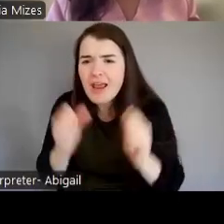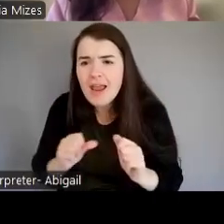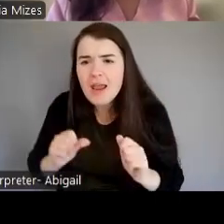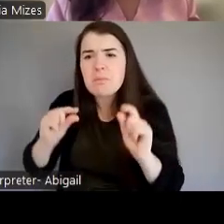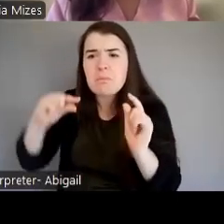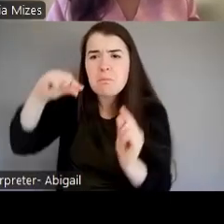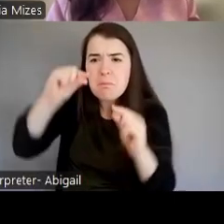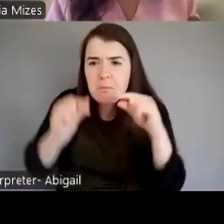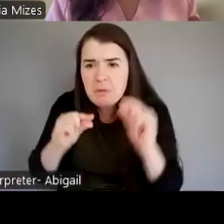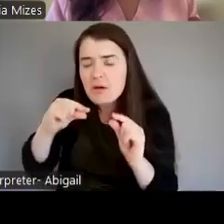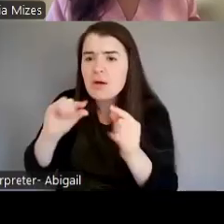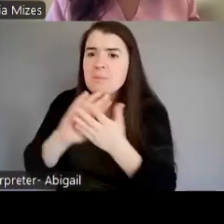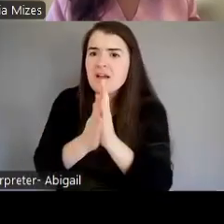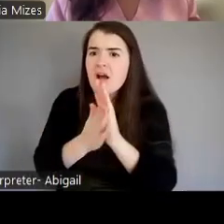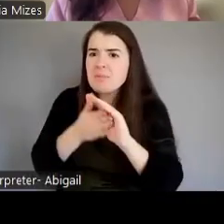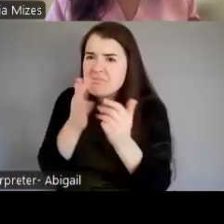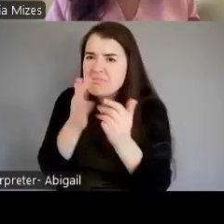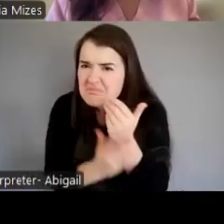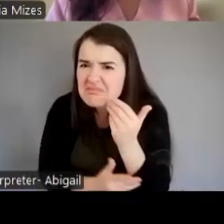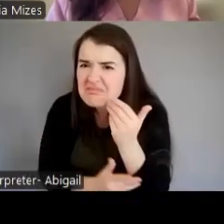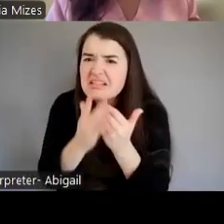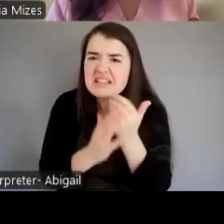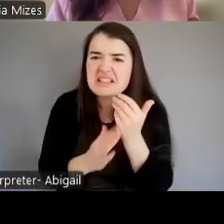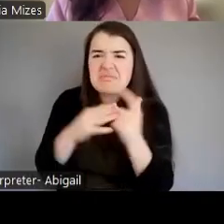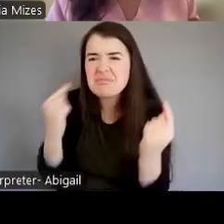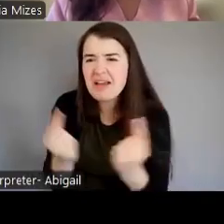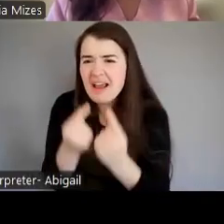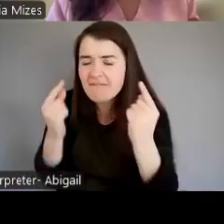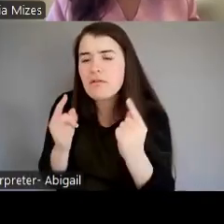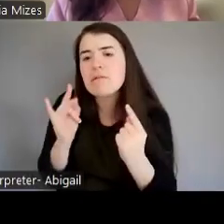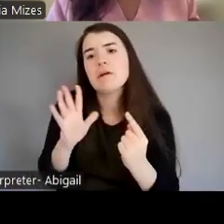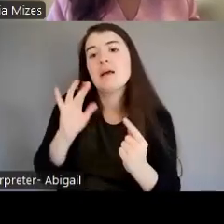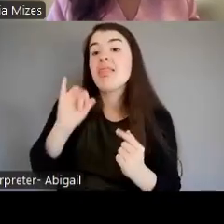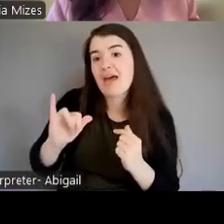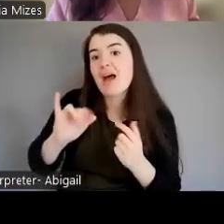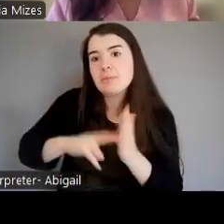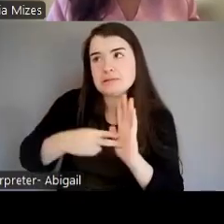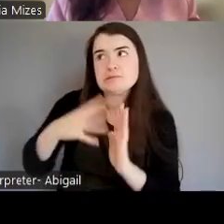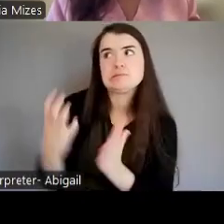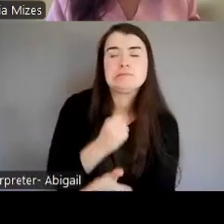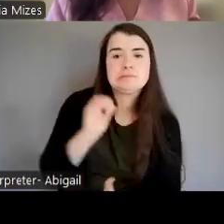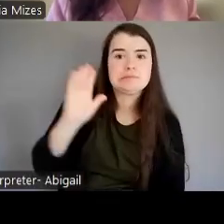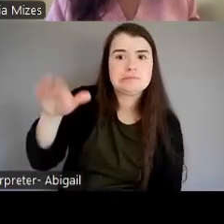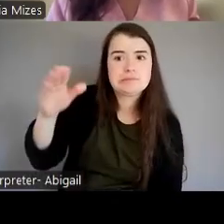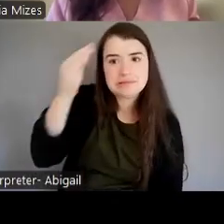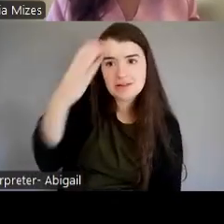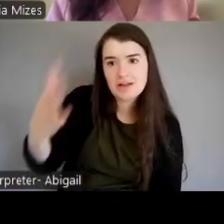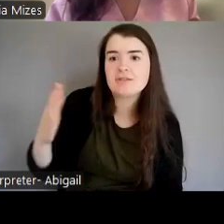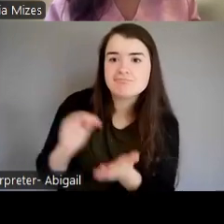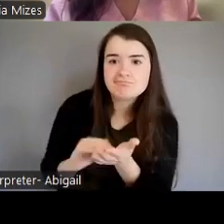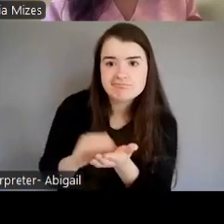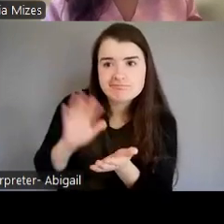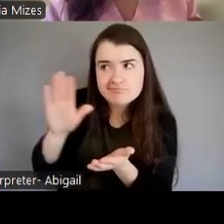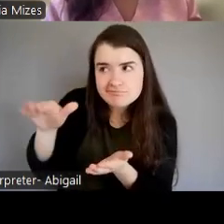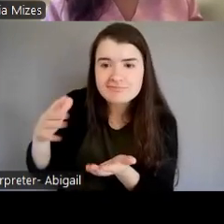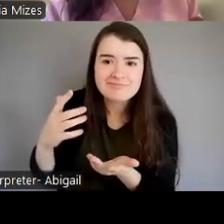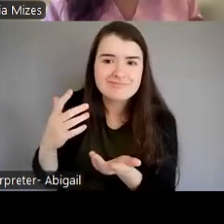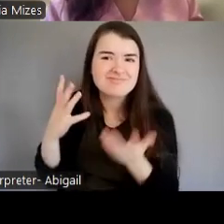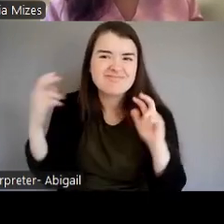especially, becoming painful, these are times that you should definitely let your primary care provider know and your dermatologist, and we may want to take a closer